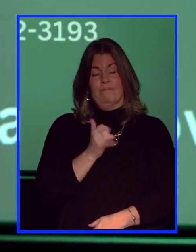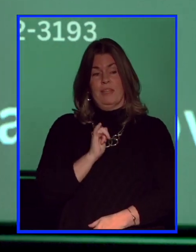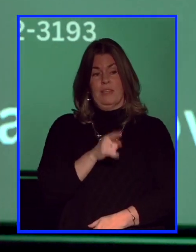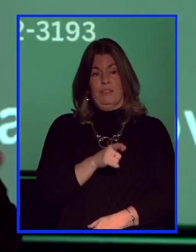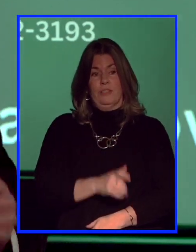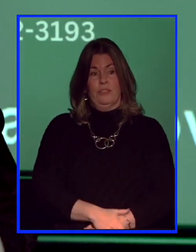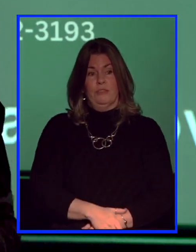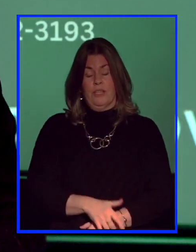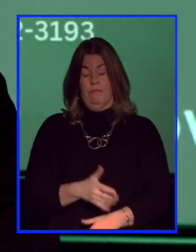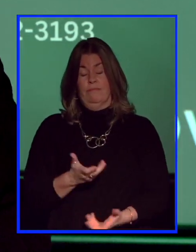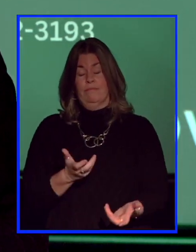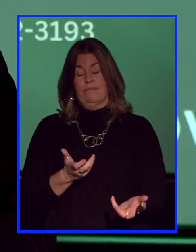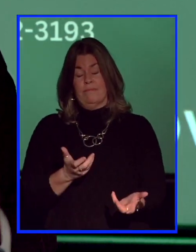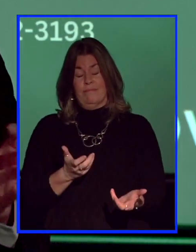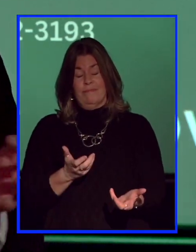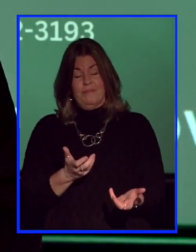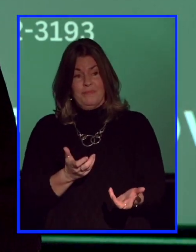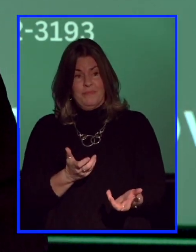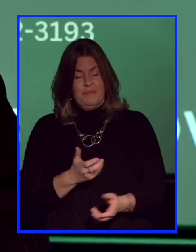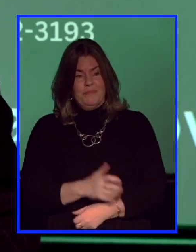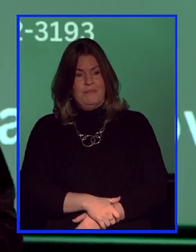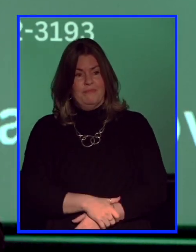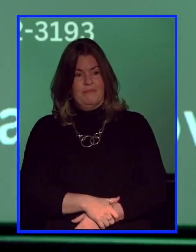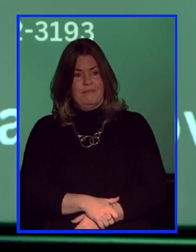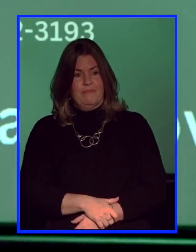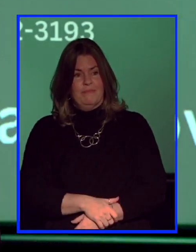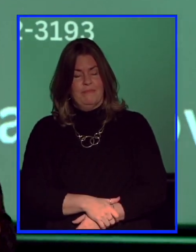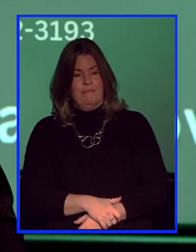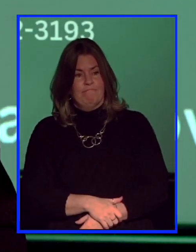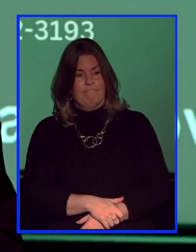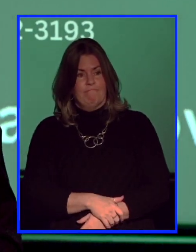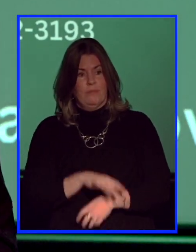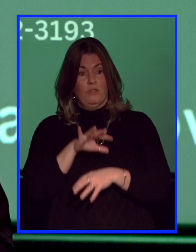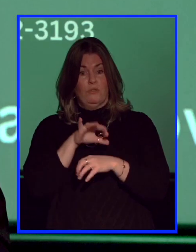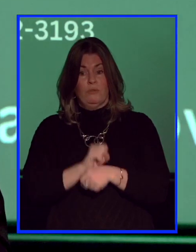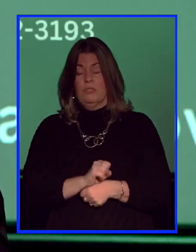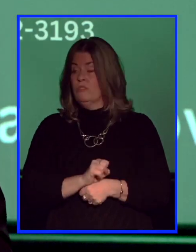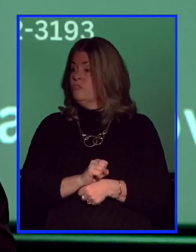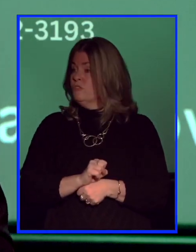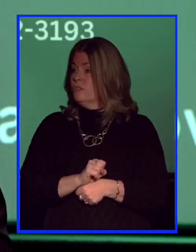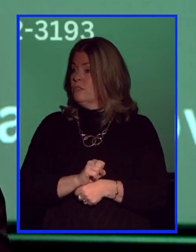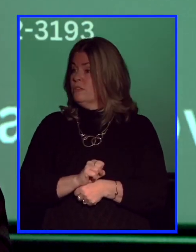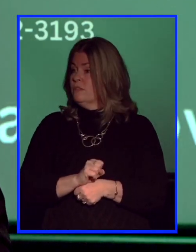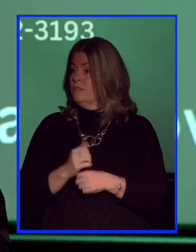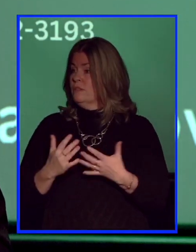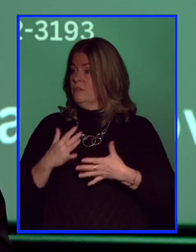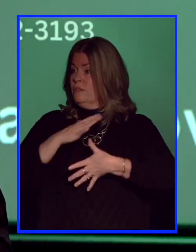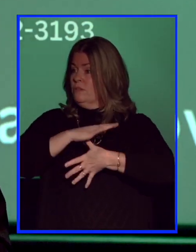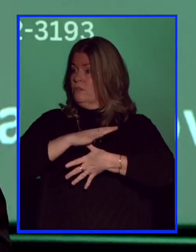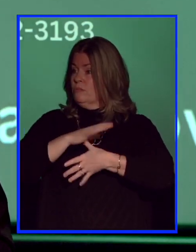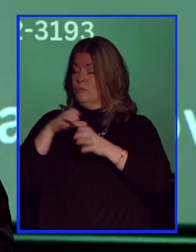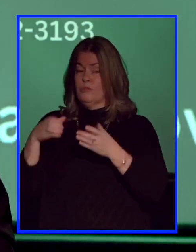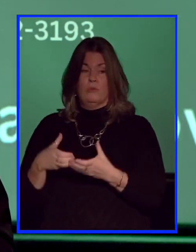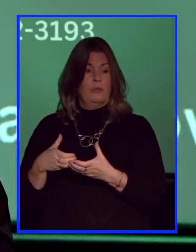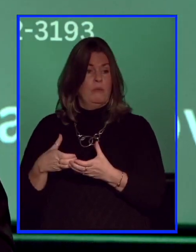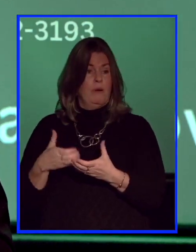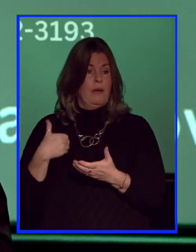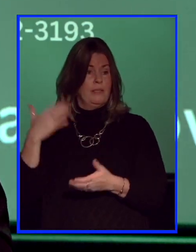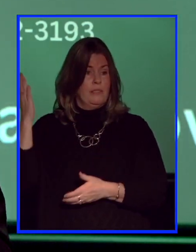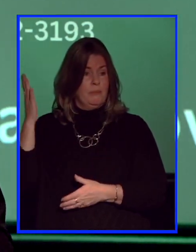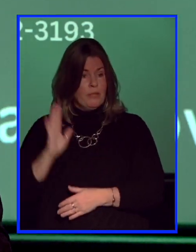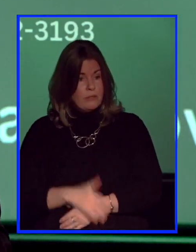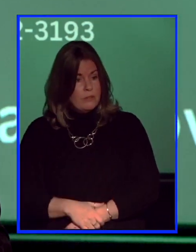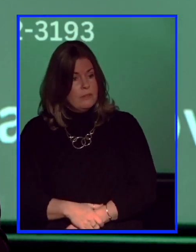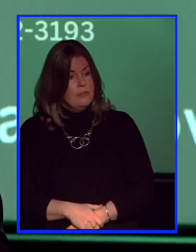of amazed. And what was happening is, you know, traditionally the majority party is going to have the speaker.